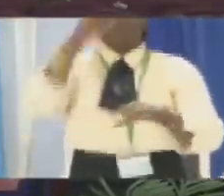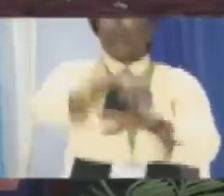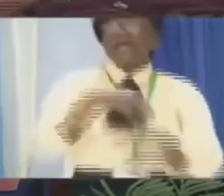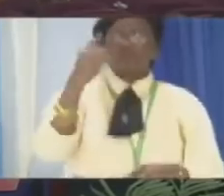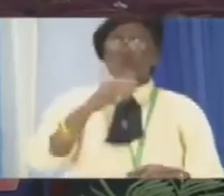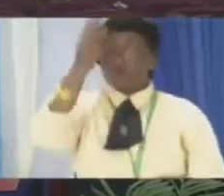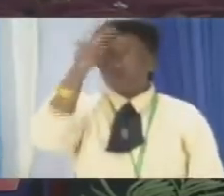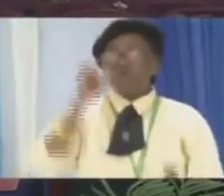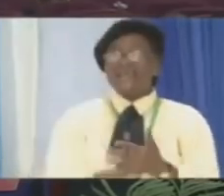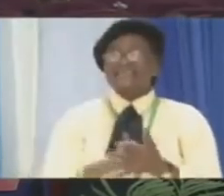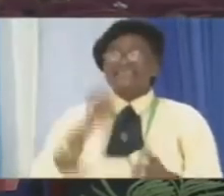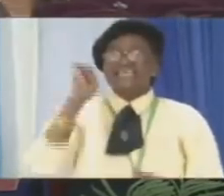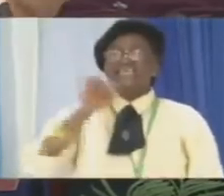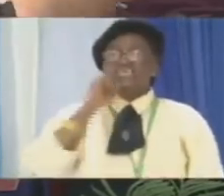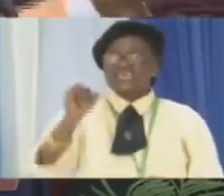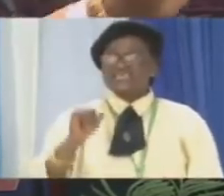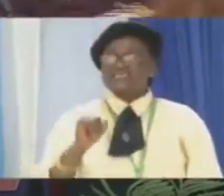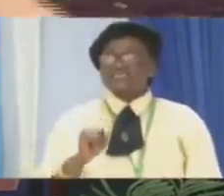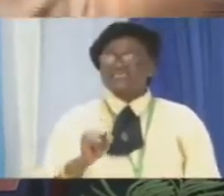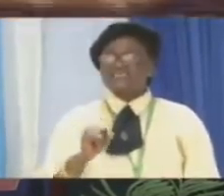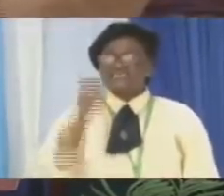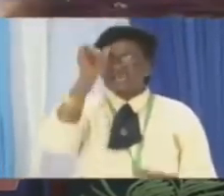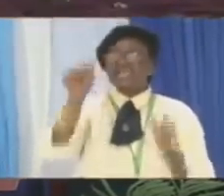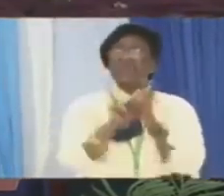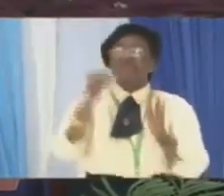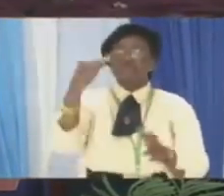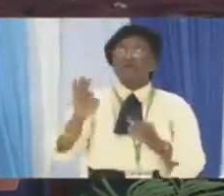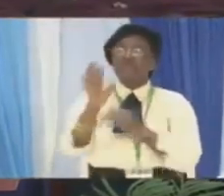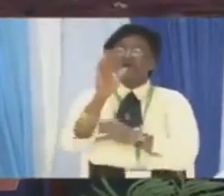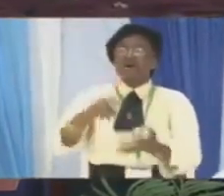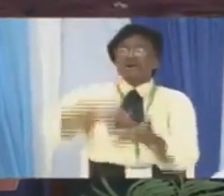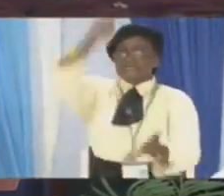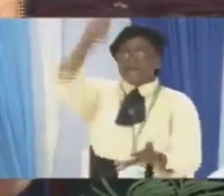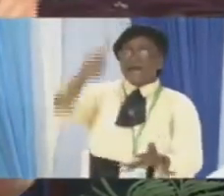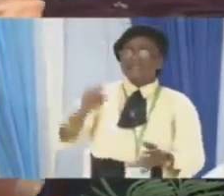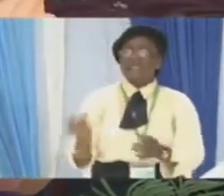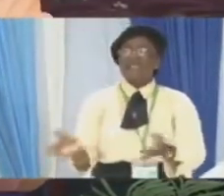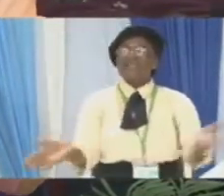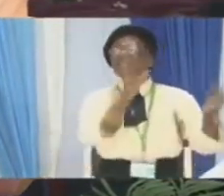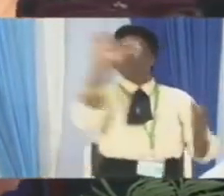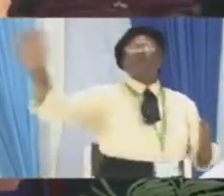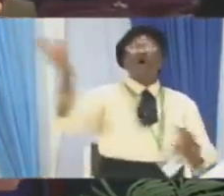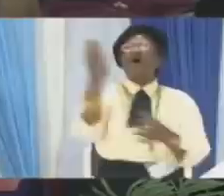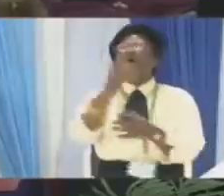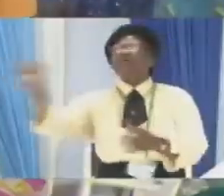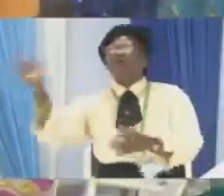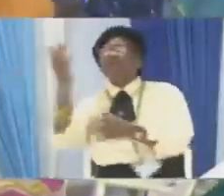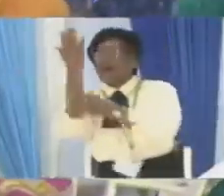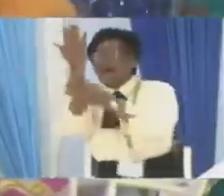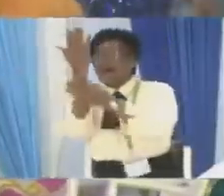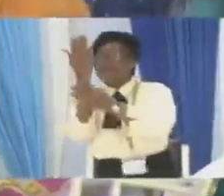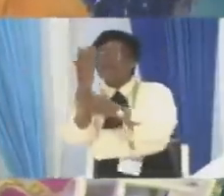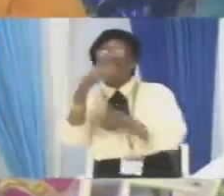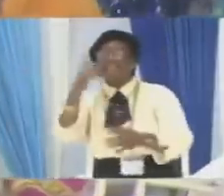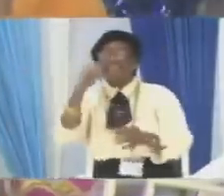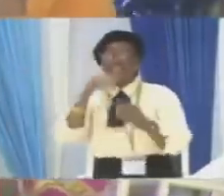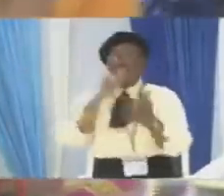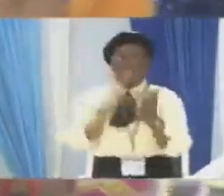knows that he is an image of God? Stand on your feet, lift up your right hand and say, in the name of